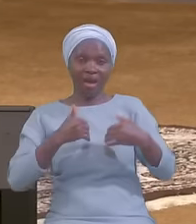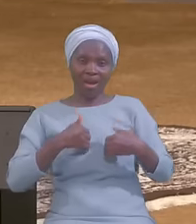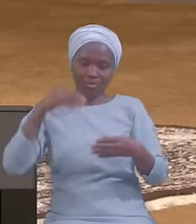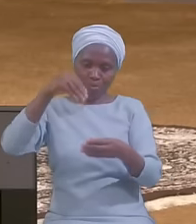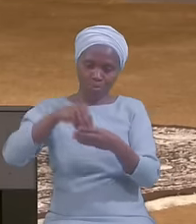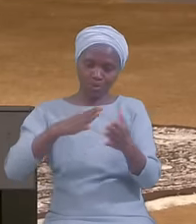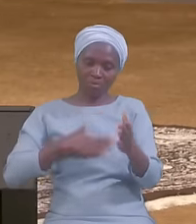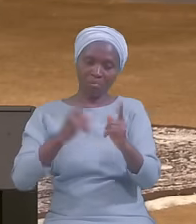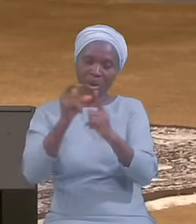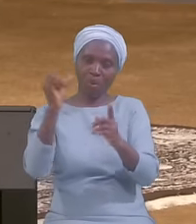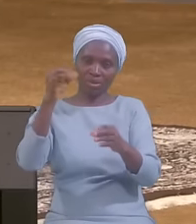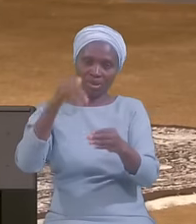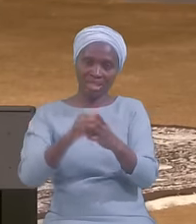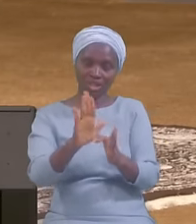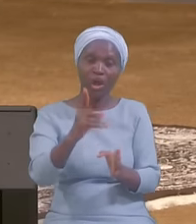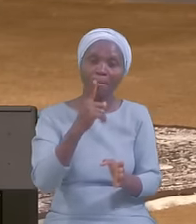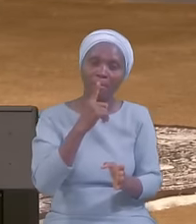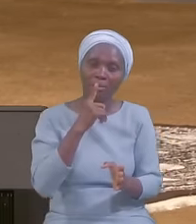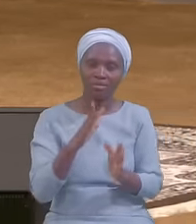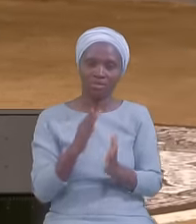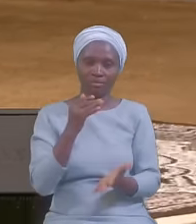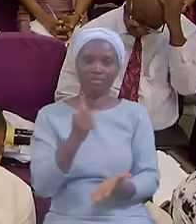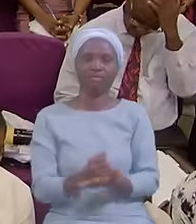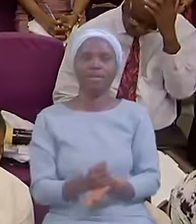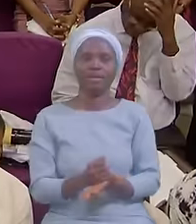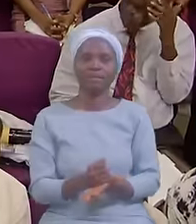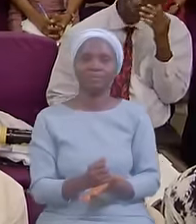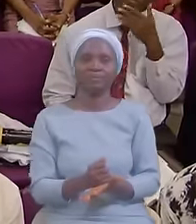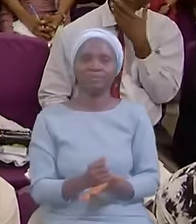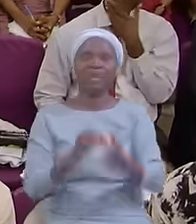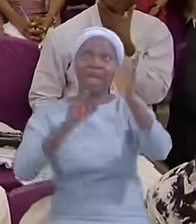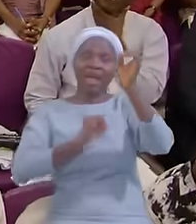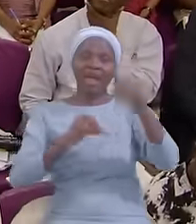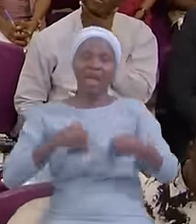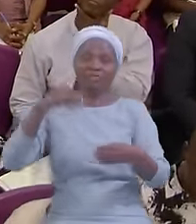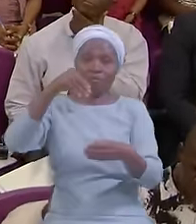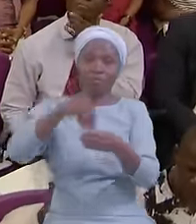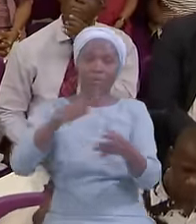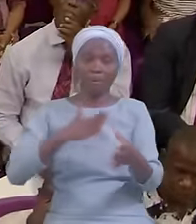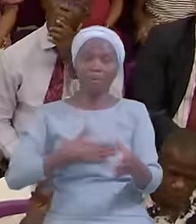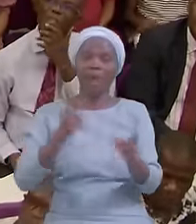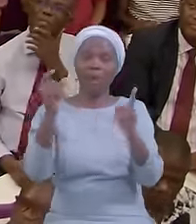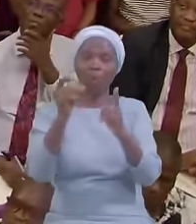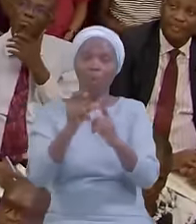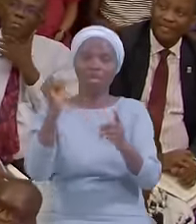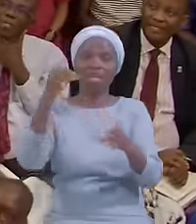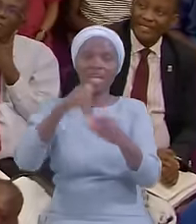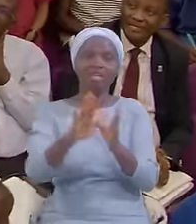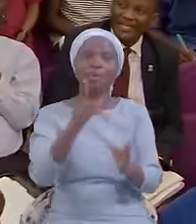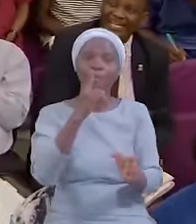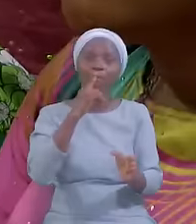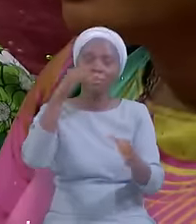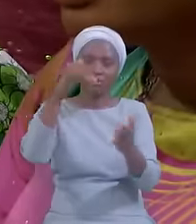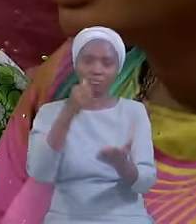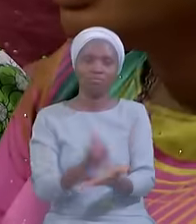words in thy mouth. I have put my words in thy